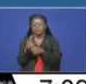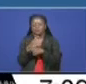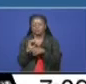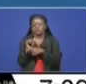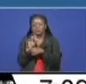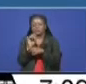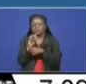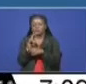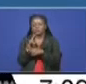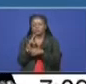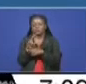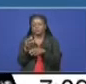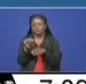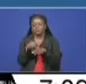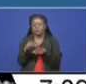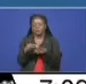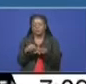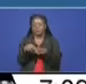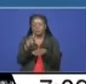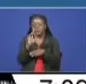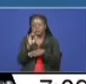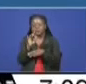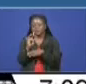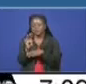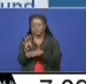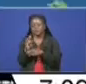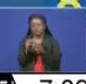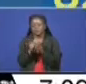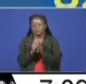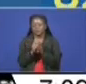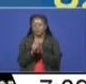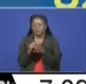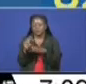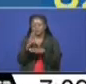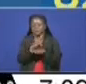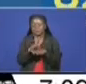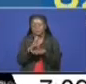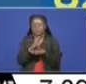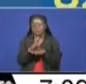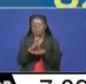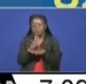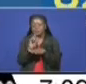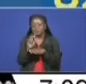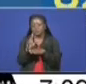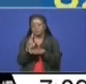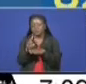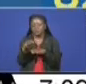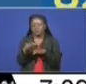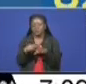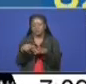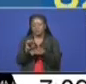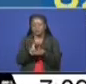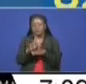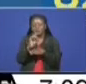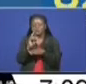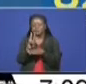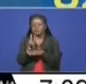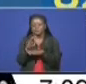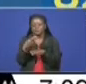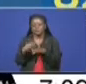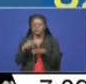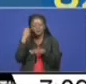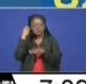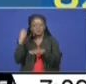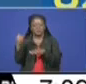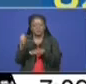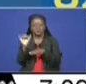Marsh Harbor, Abaco, the Berry Islands, 83 in Allenstown, Bimini, Harbor Island, 82 also in Roxanne, Eleuthera,